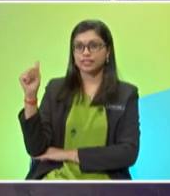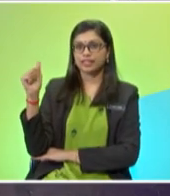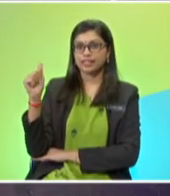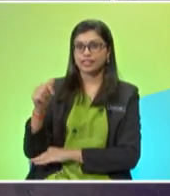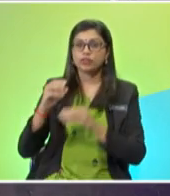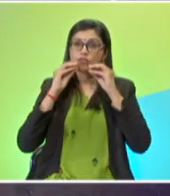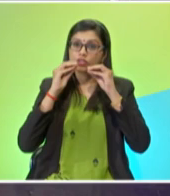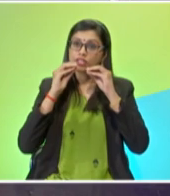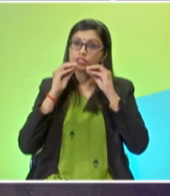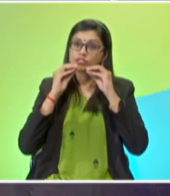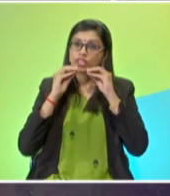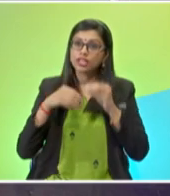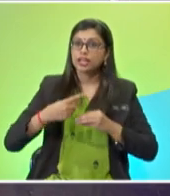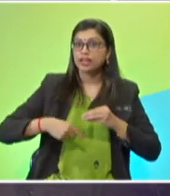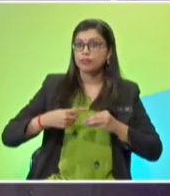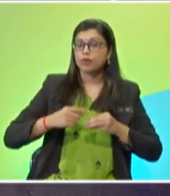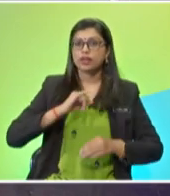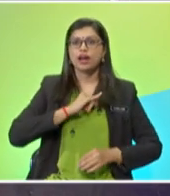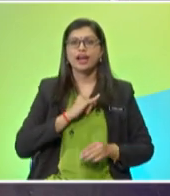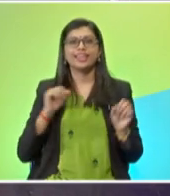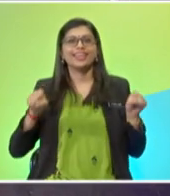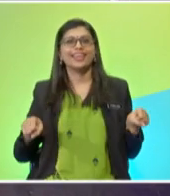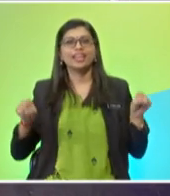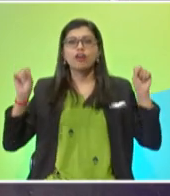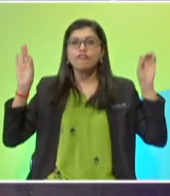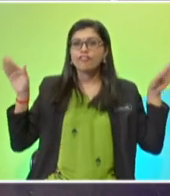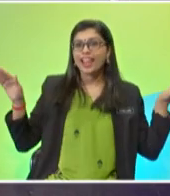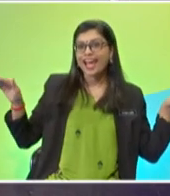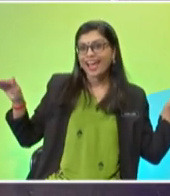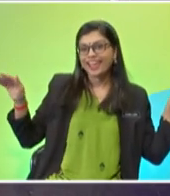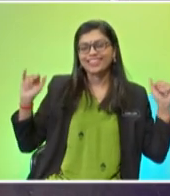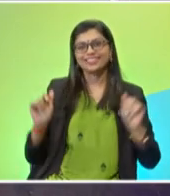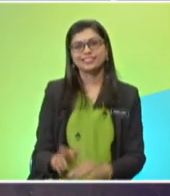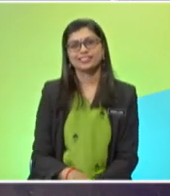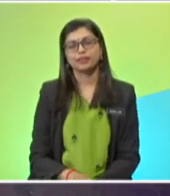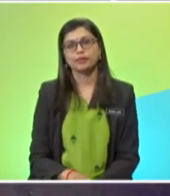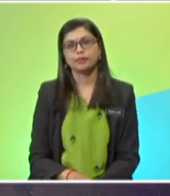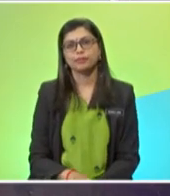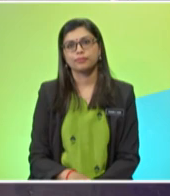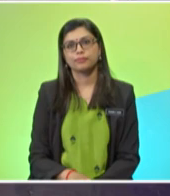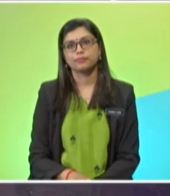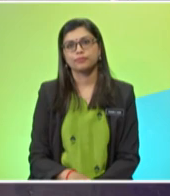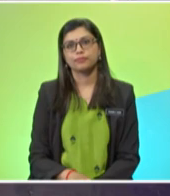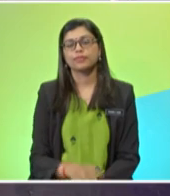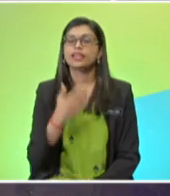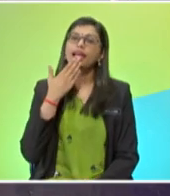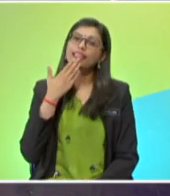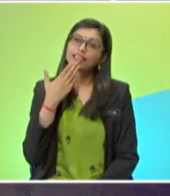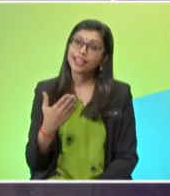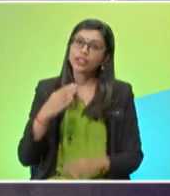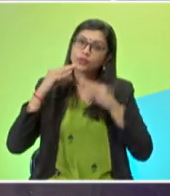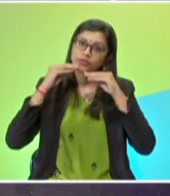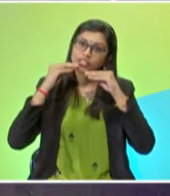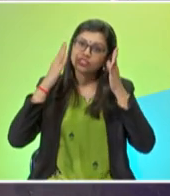it's about I can fly. Yes, I can fly. Thank you so much, Teacher You're Kenanga. Welcome. We really appreciate your time today. And of